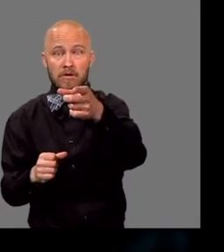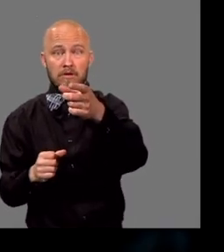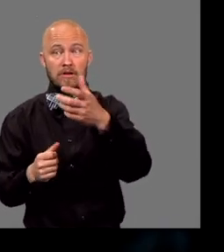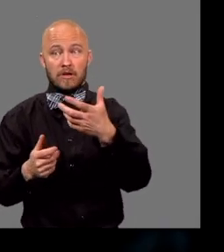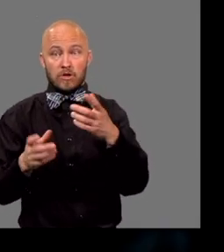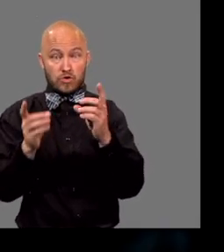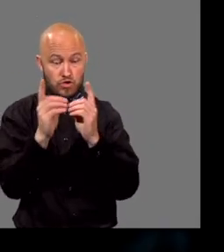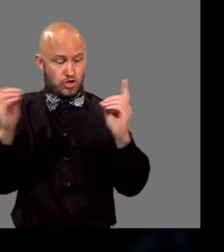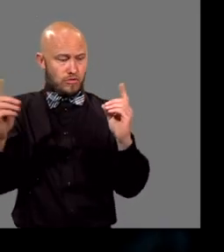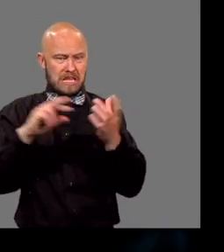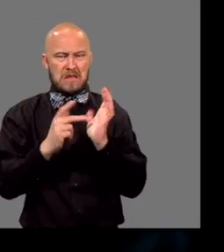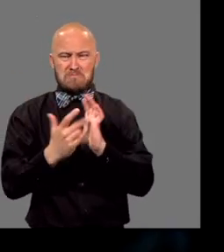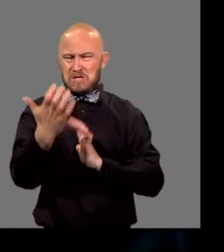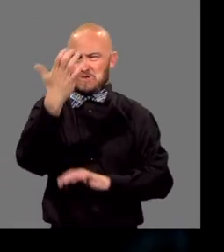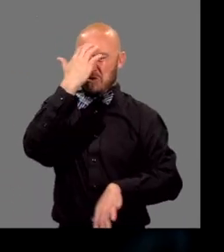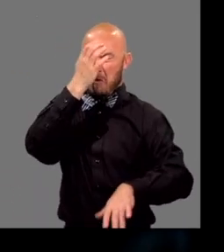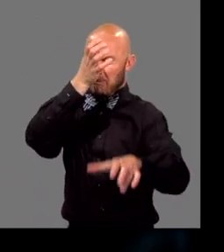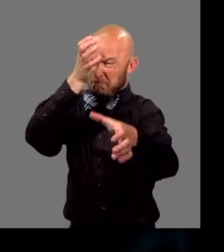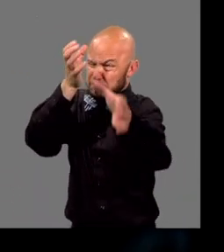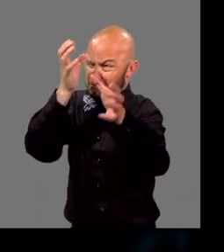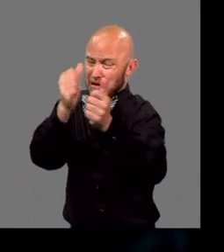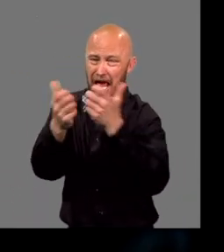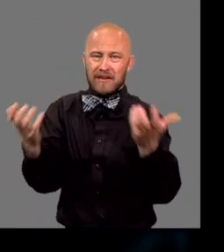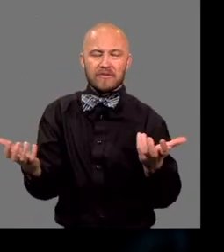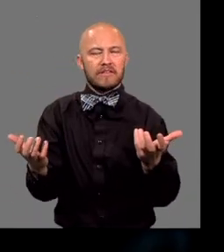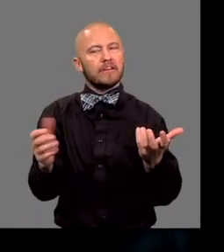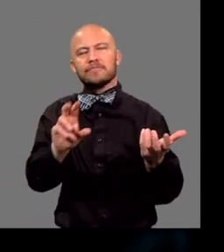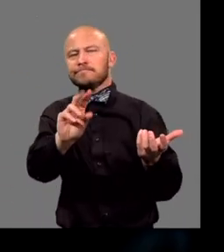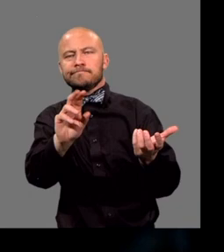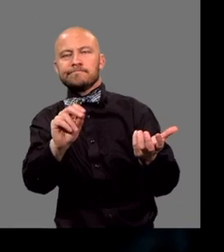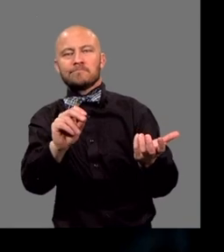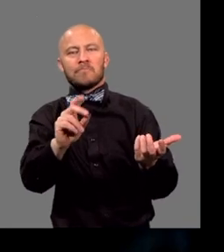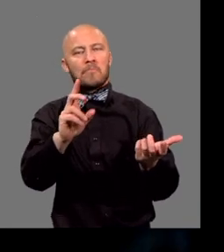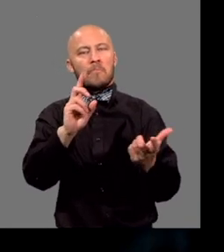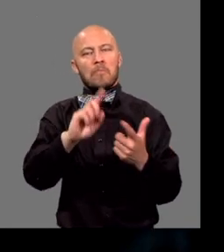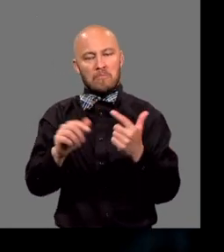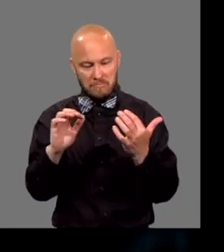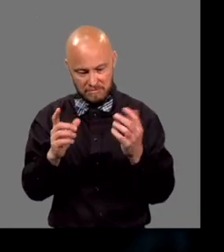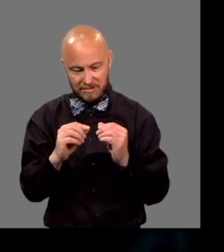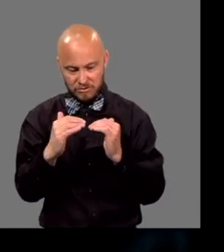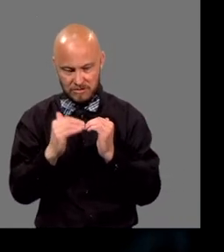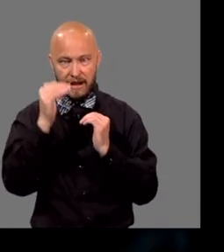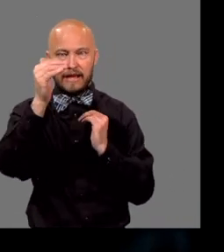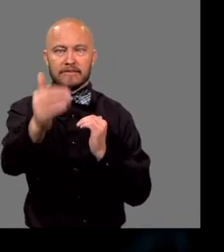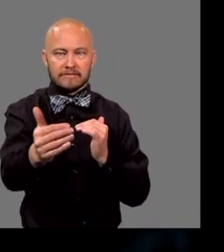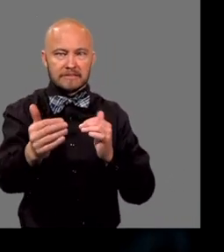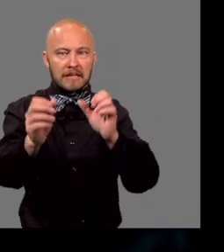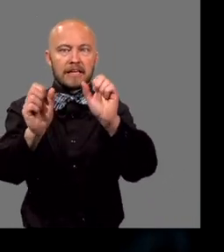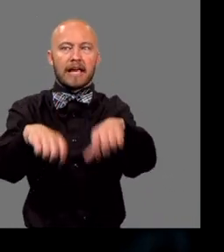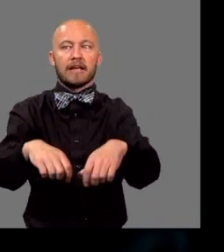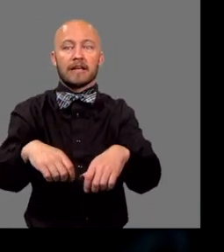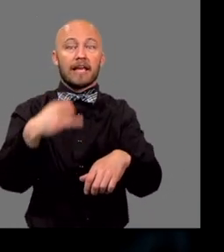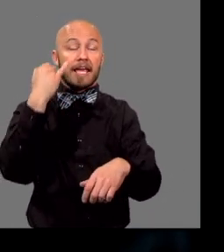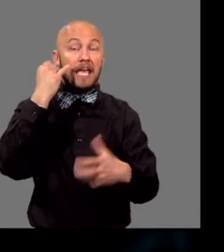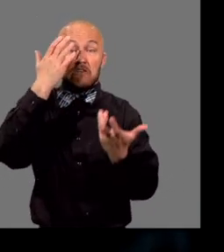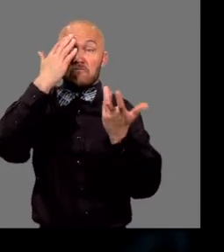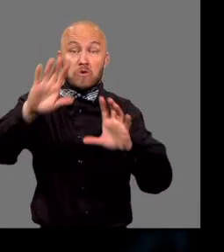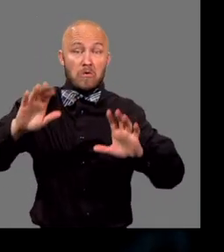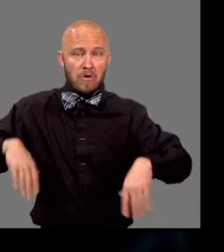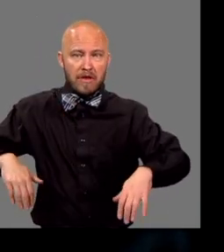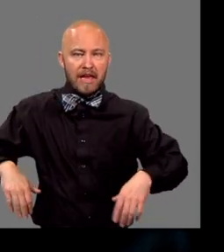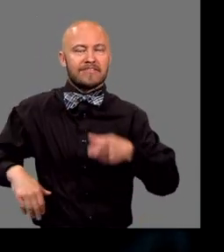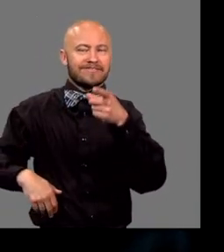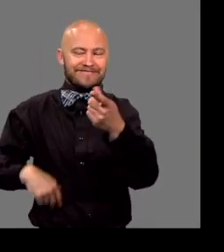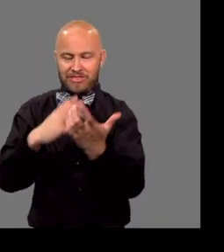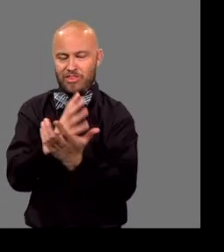Despite your degree, you don't know everything, but you can't let that stop you from taking the next step. What you don't know, you